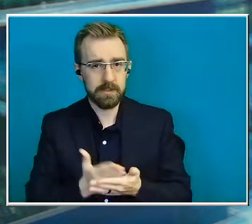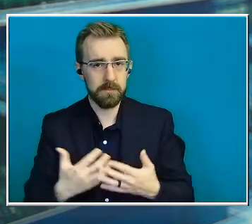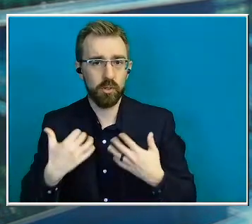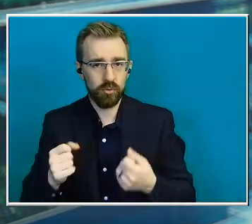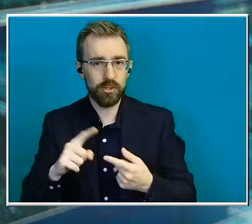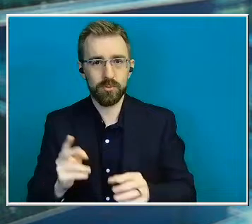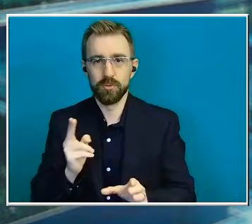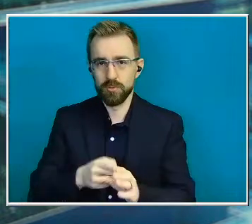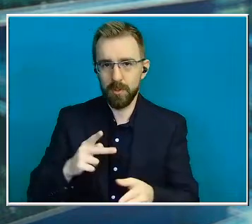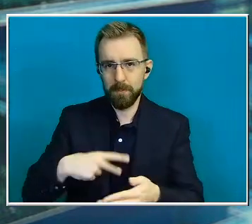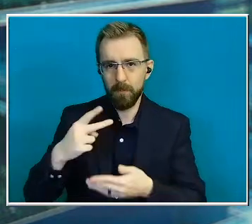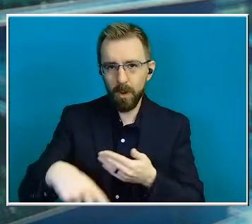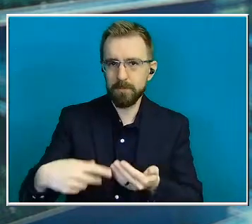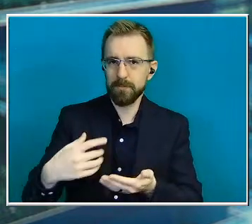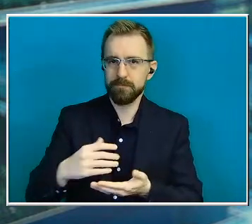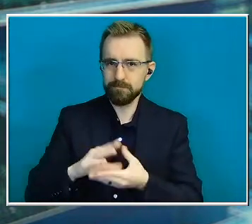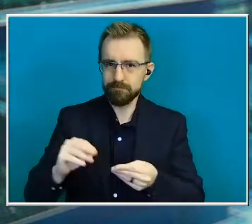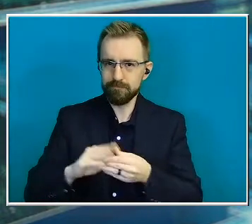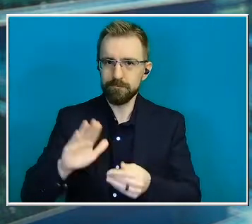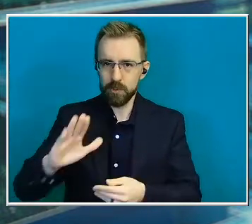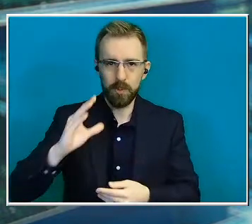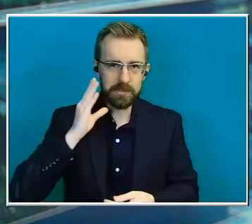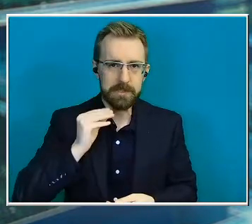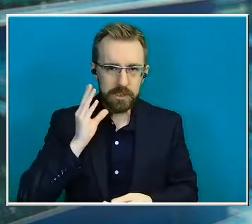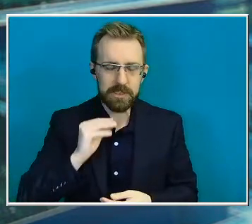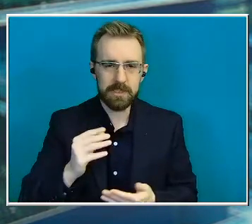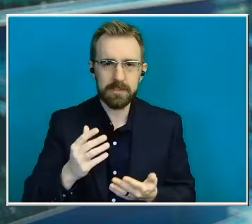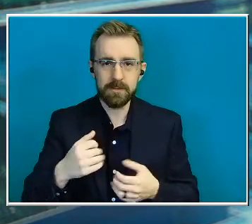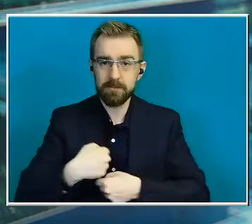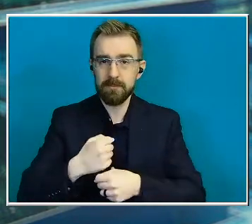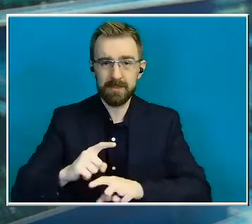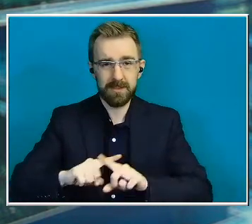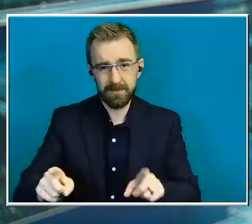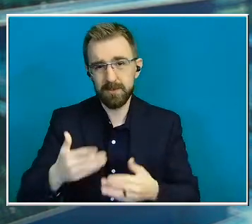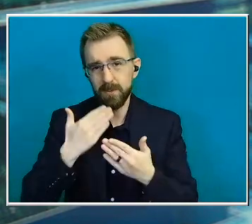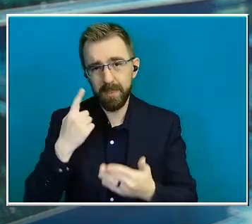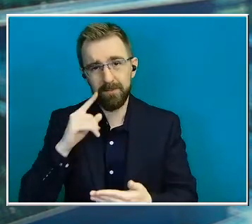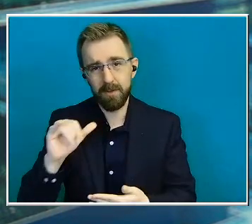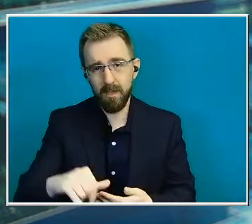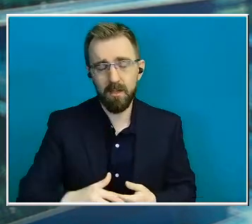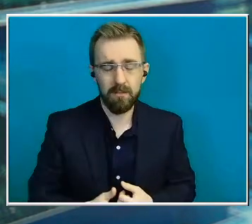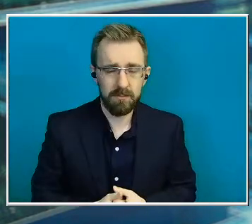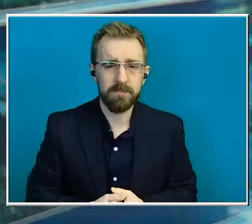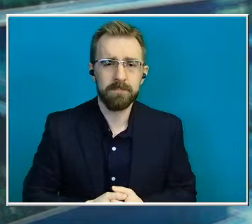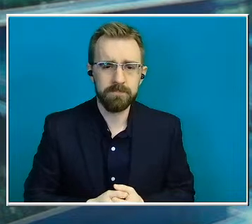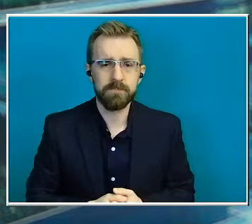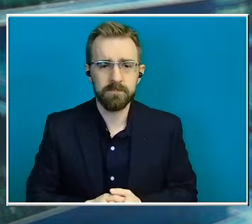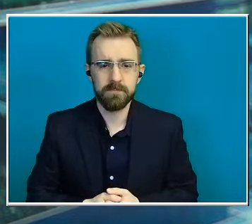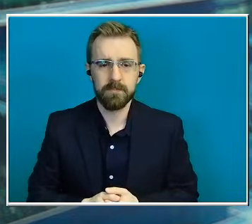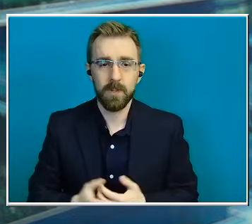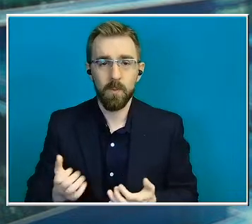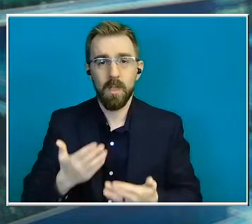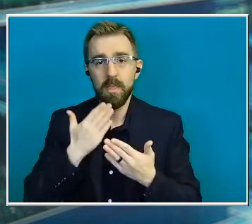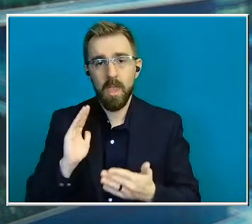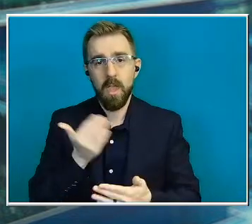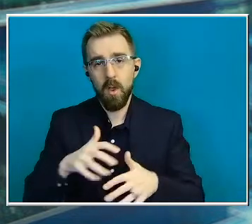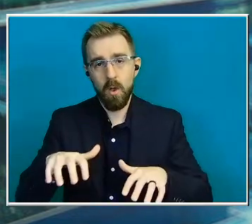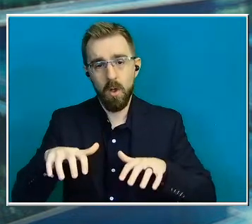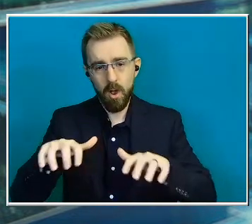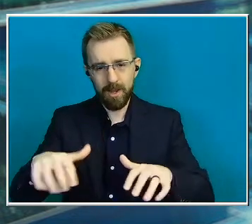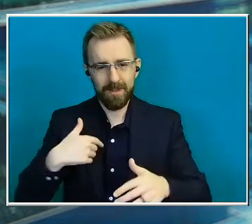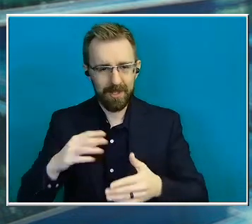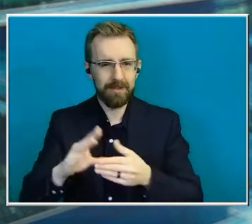things you've spoken about, and it makes a difference. So thank you for that. I want to say thanks to our audience. I talk a lot about faith, hope,